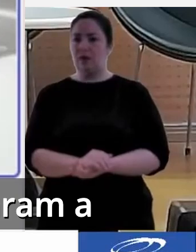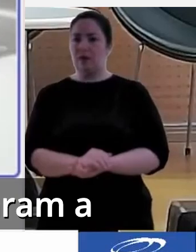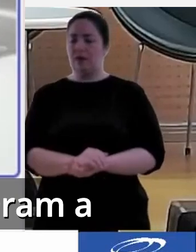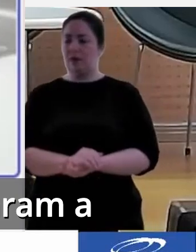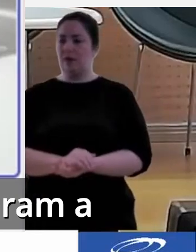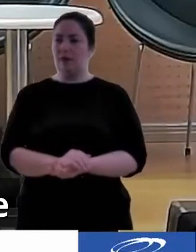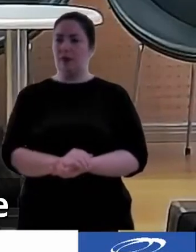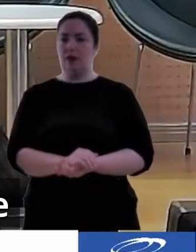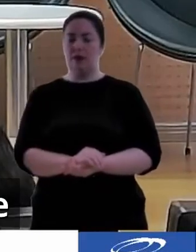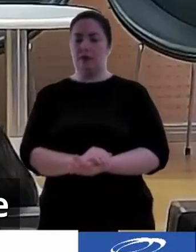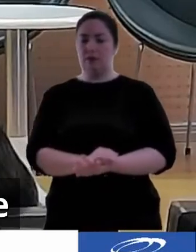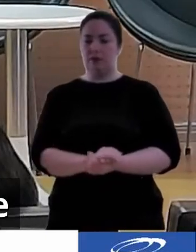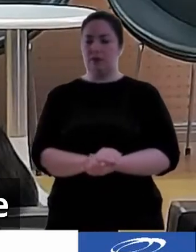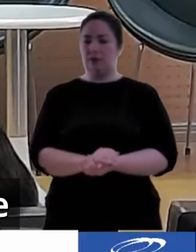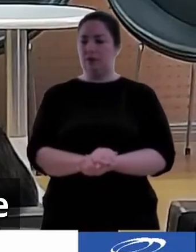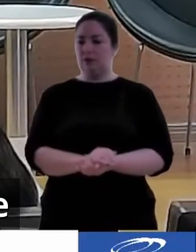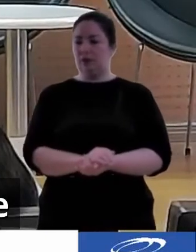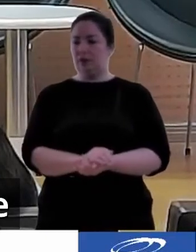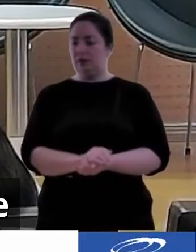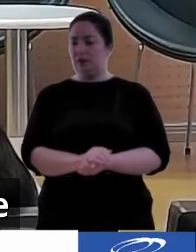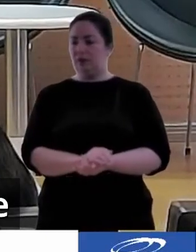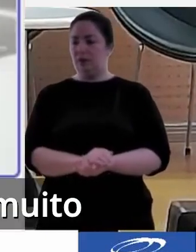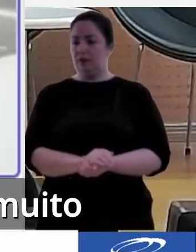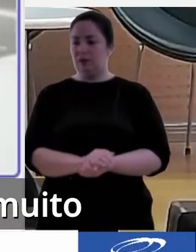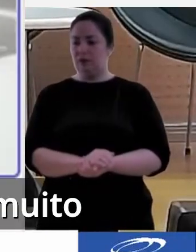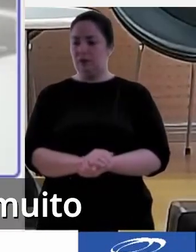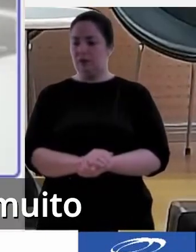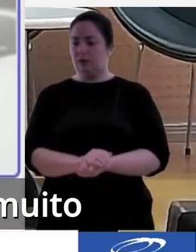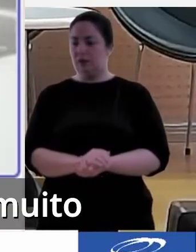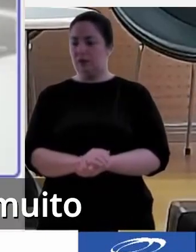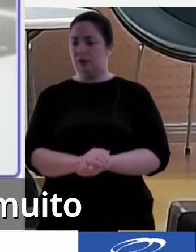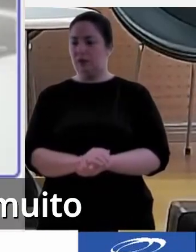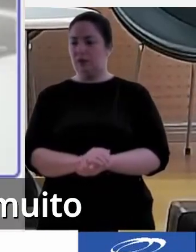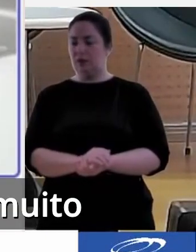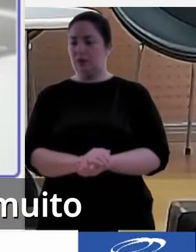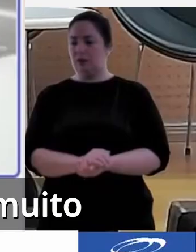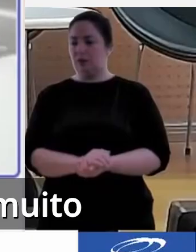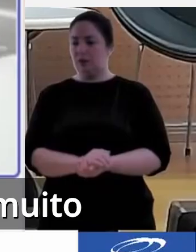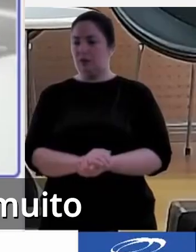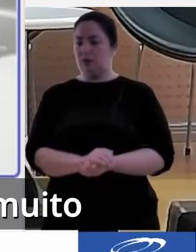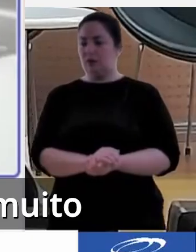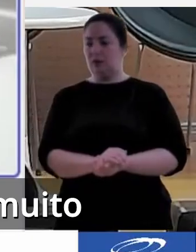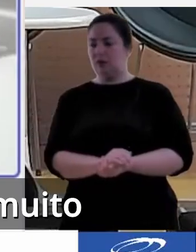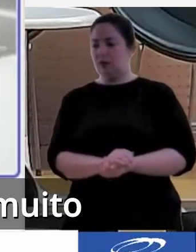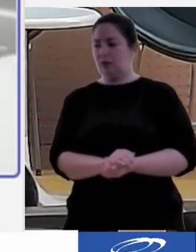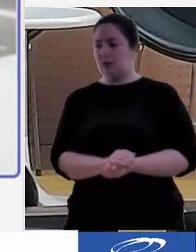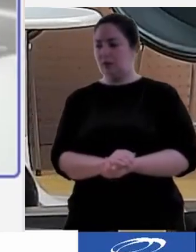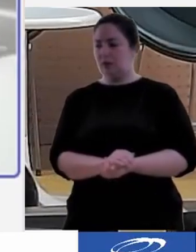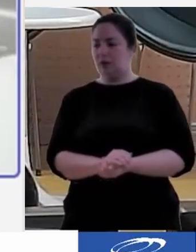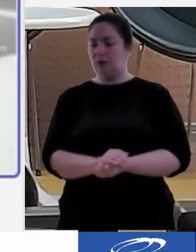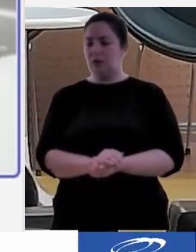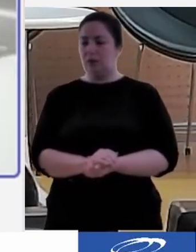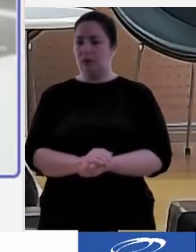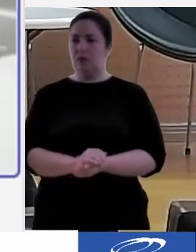when people started to try to diagnose periprosthetic joint infection, and they realized that tissue cultures were not very sensitive to